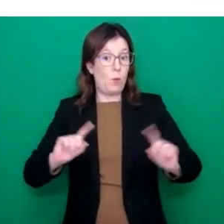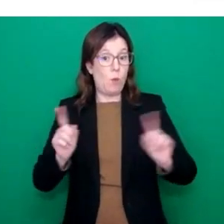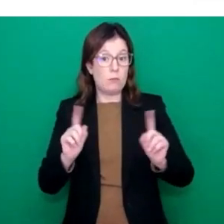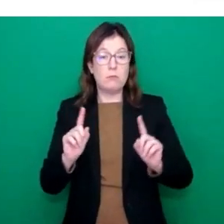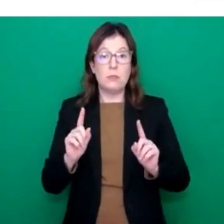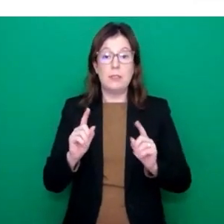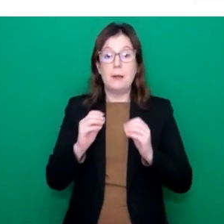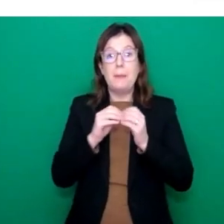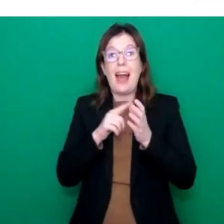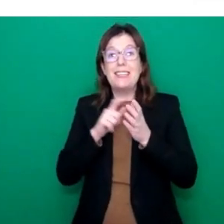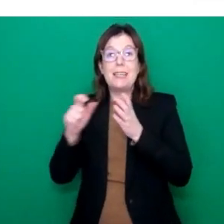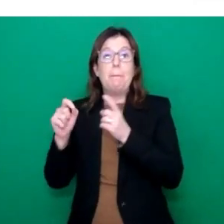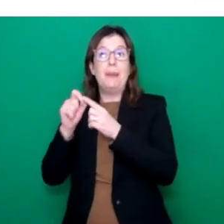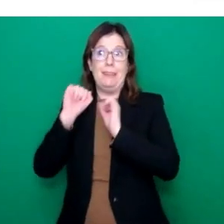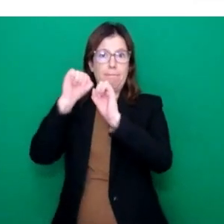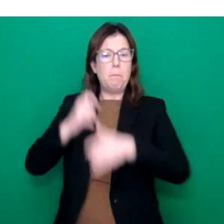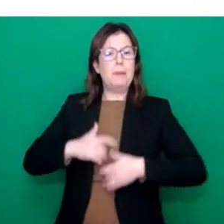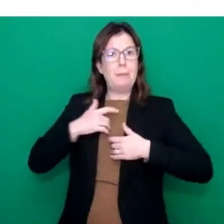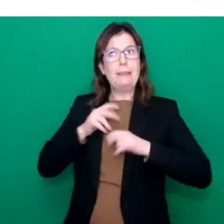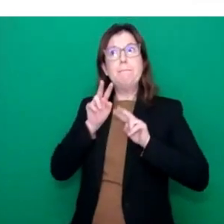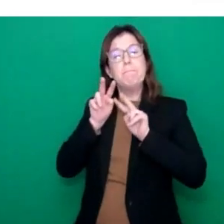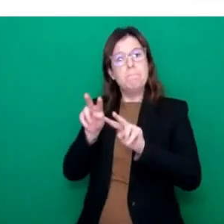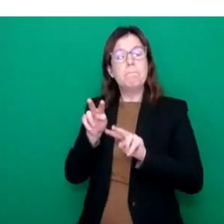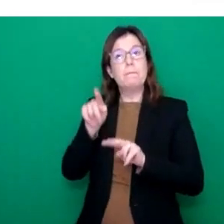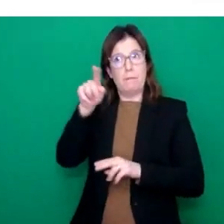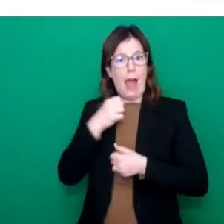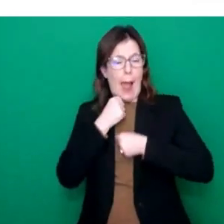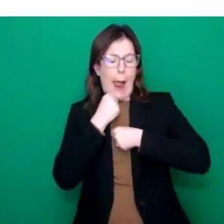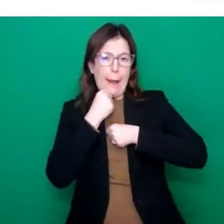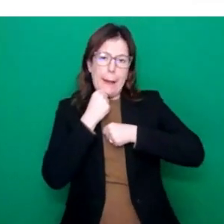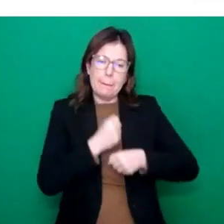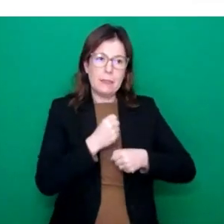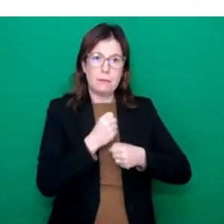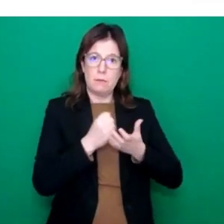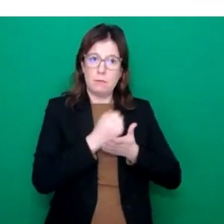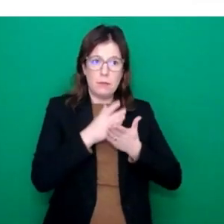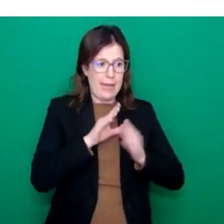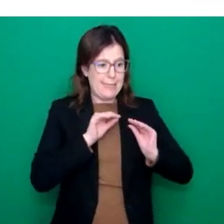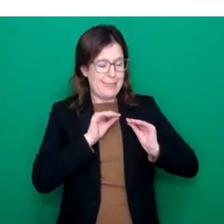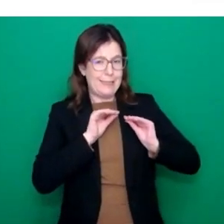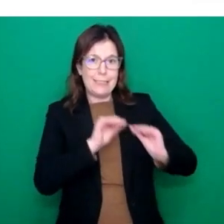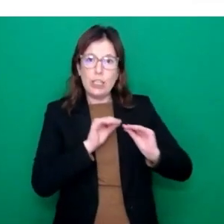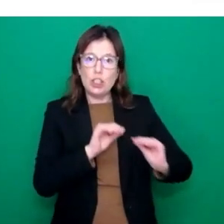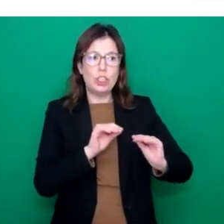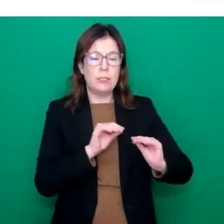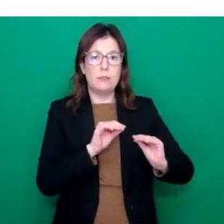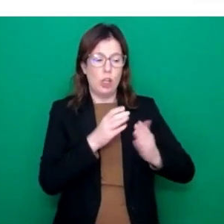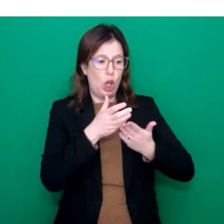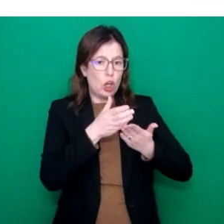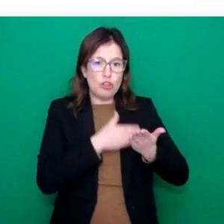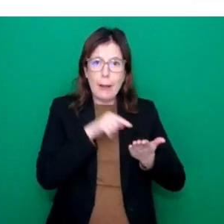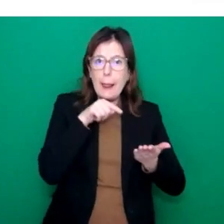the BABCP's perspective, there's been a real commitment in terms of considering teaching and looking at the